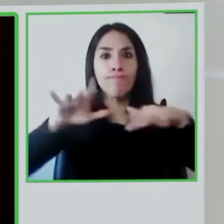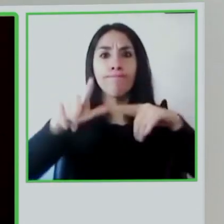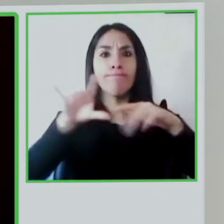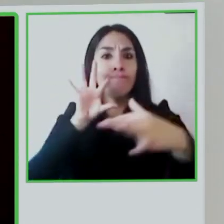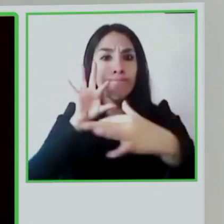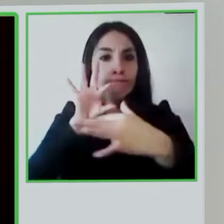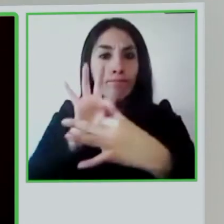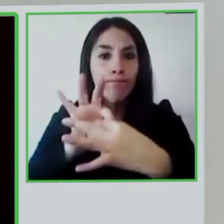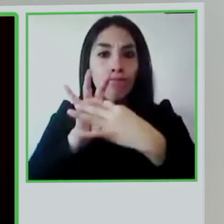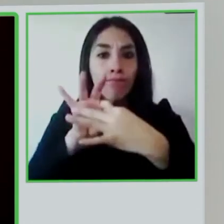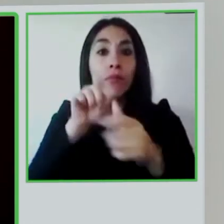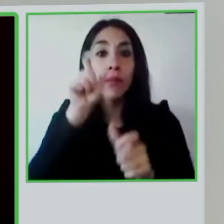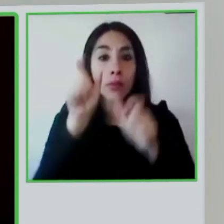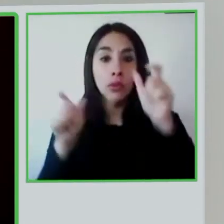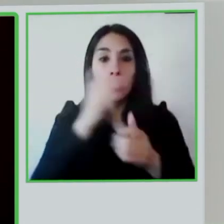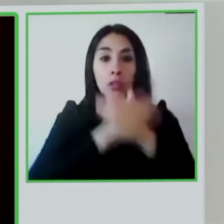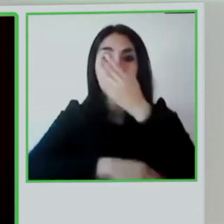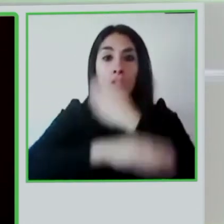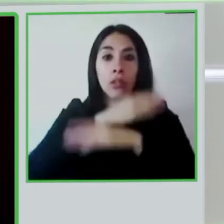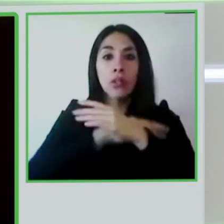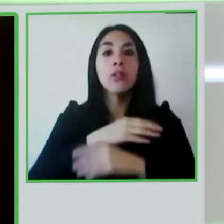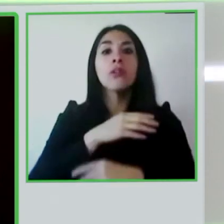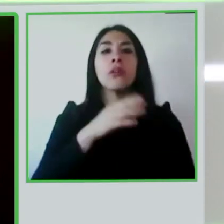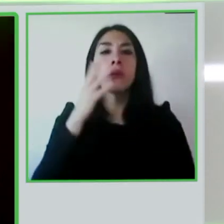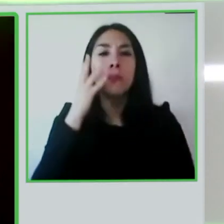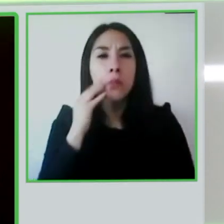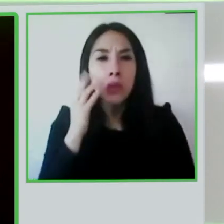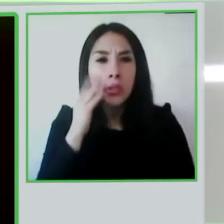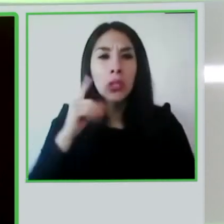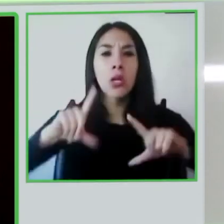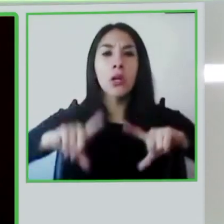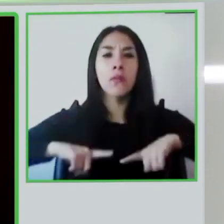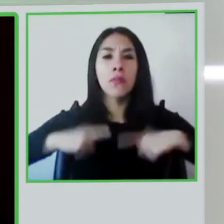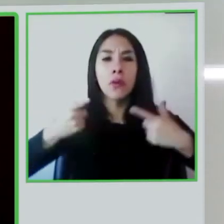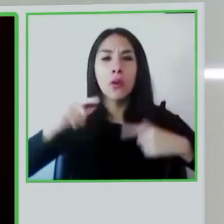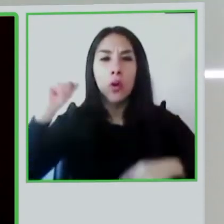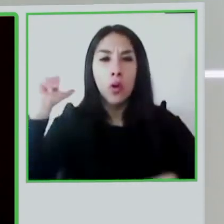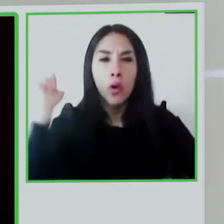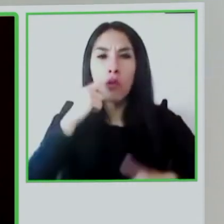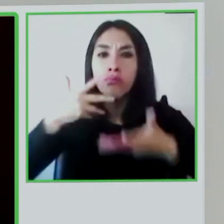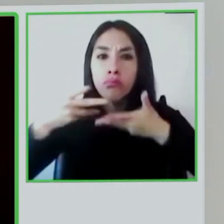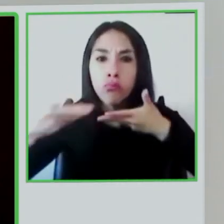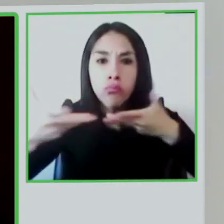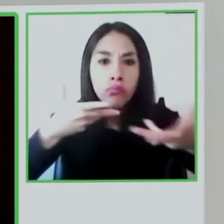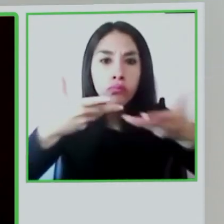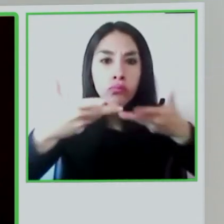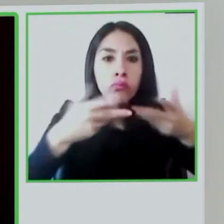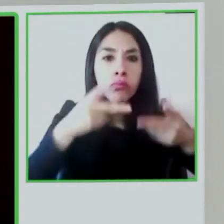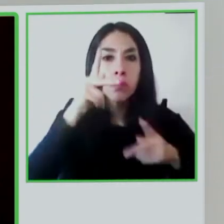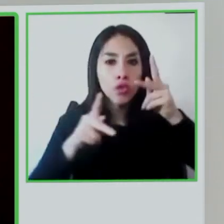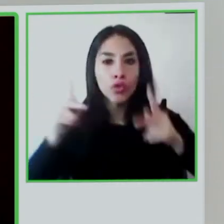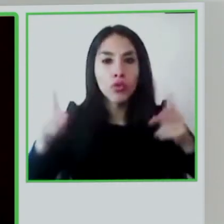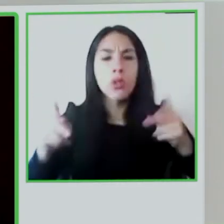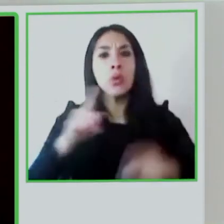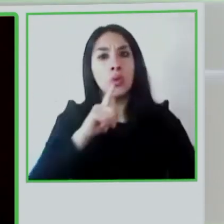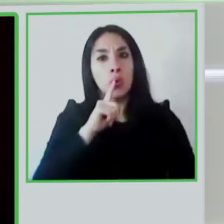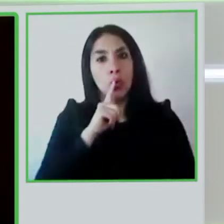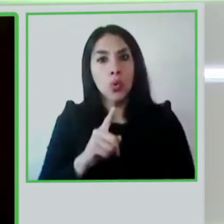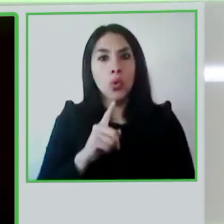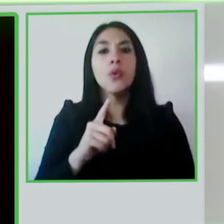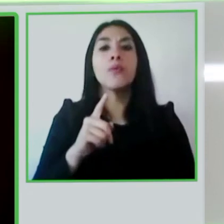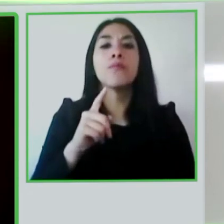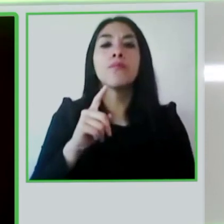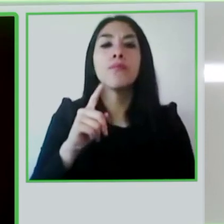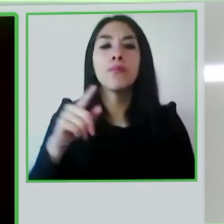of life, to talk on their life realities and allow them to learn from one